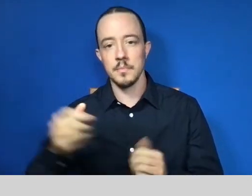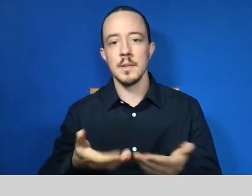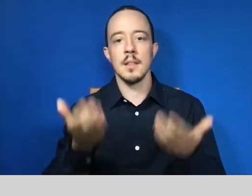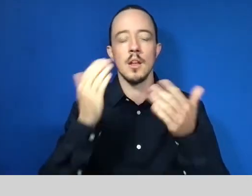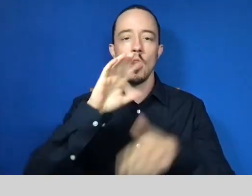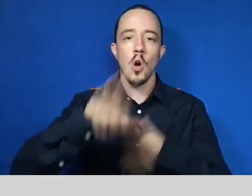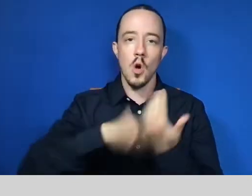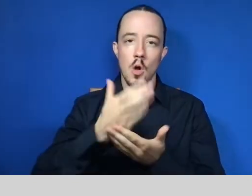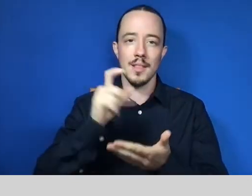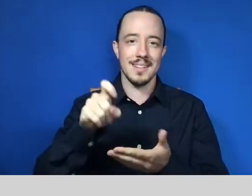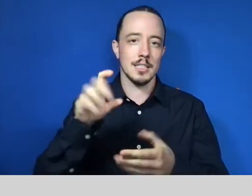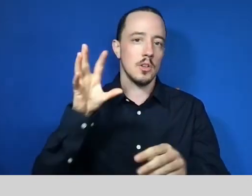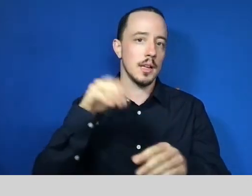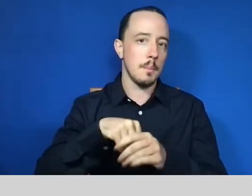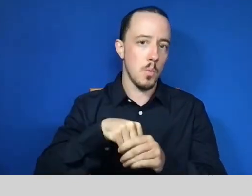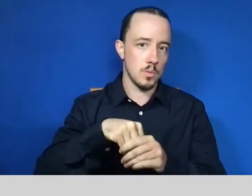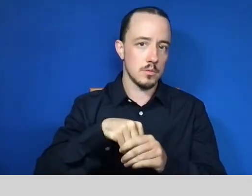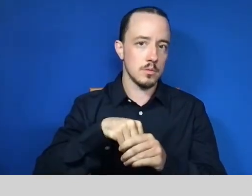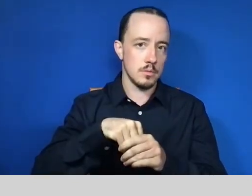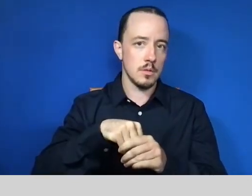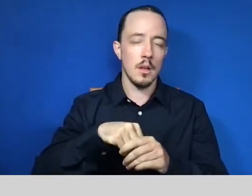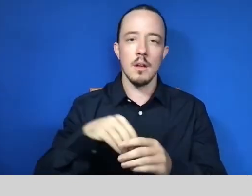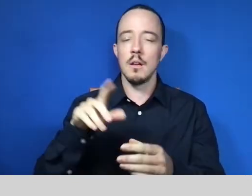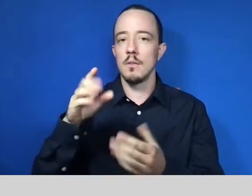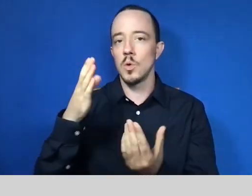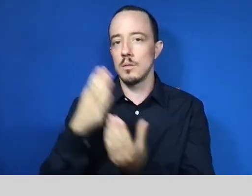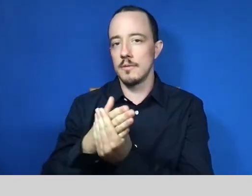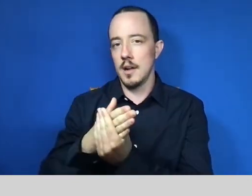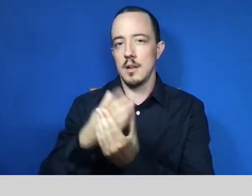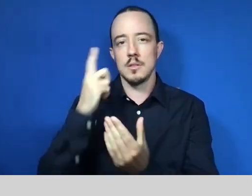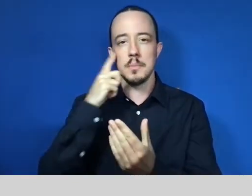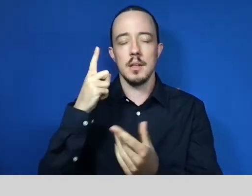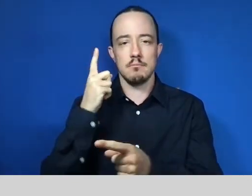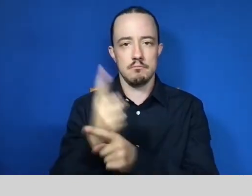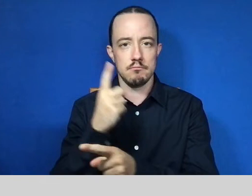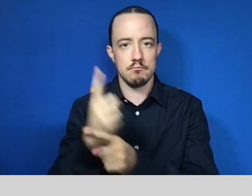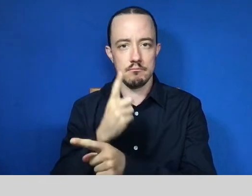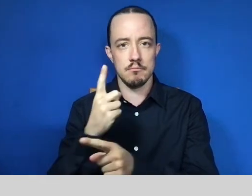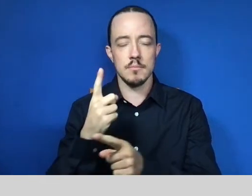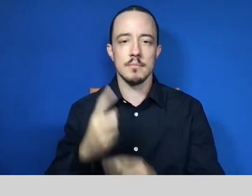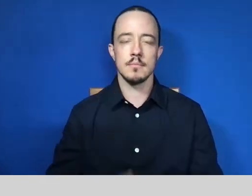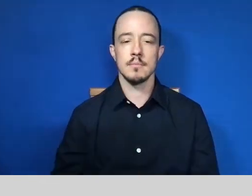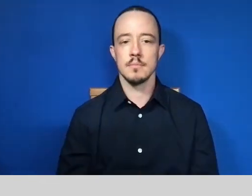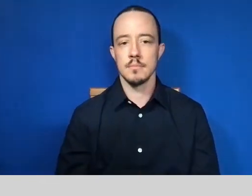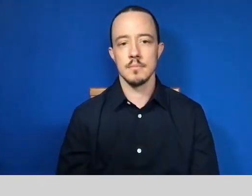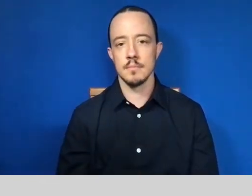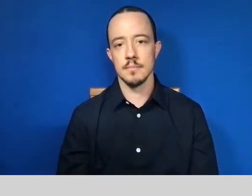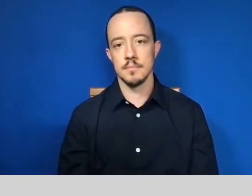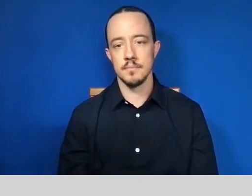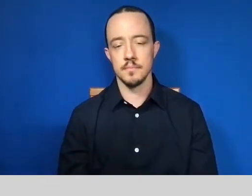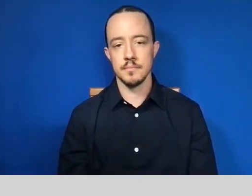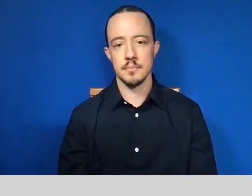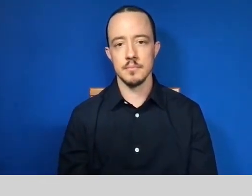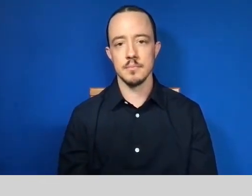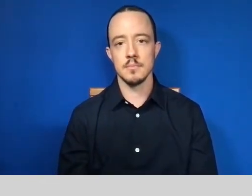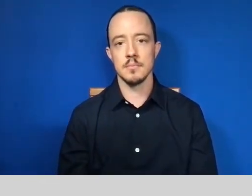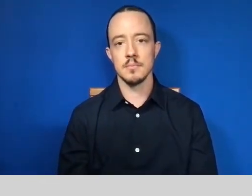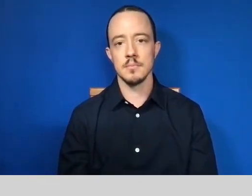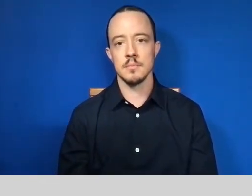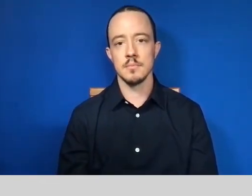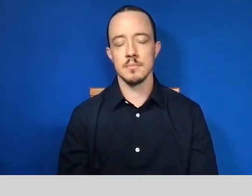imports in order for the stub file to be a syntactically correct Python file. What can be